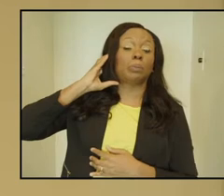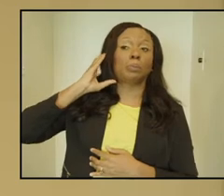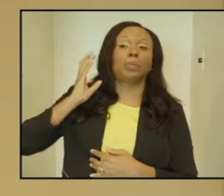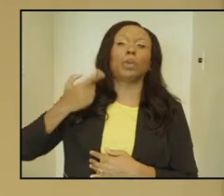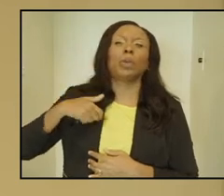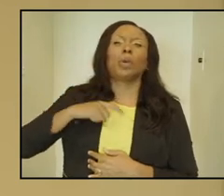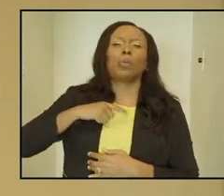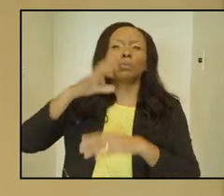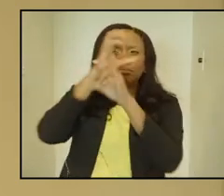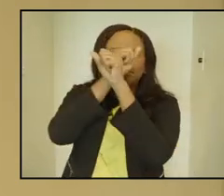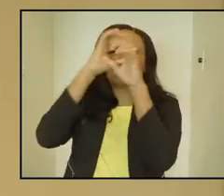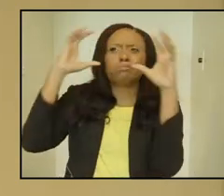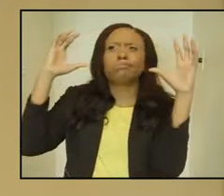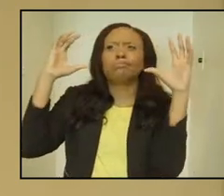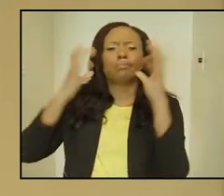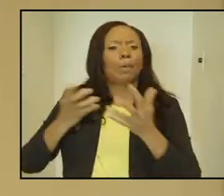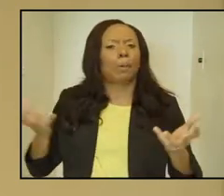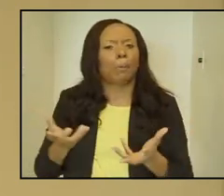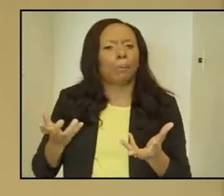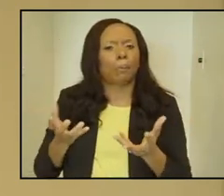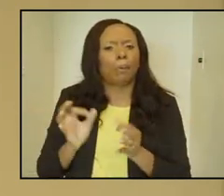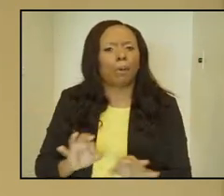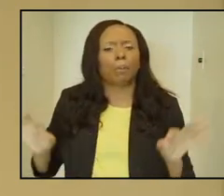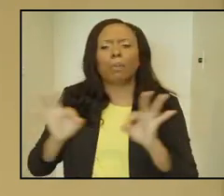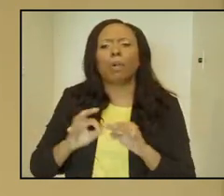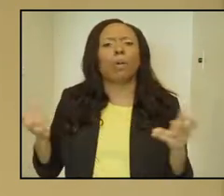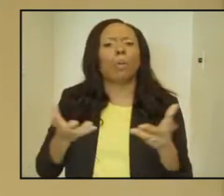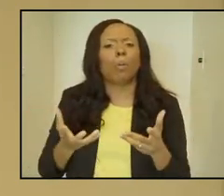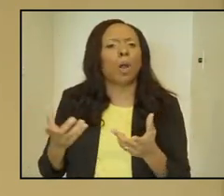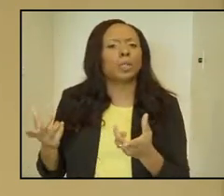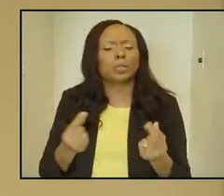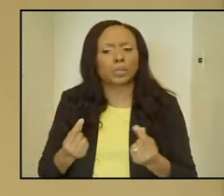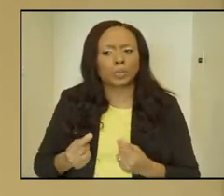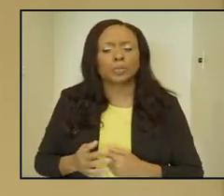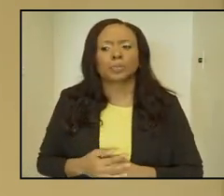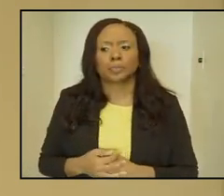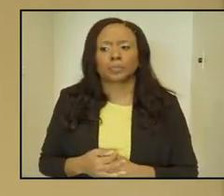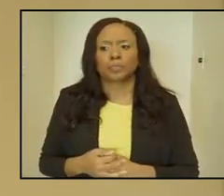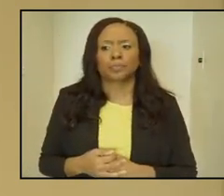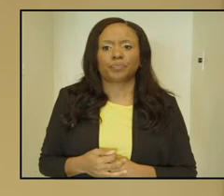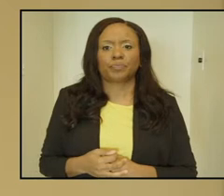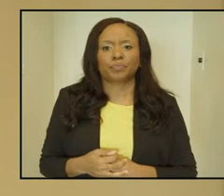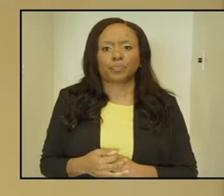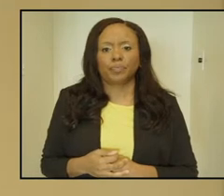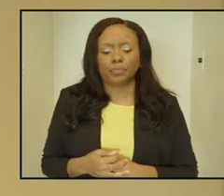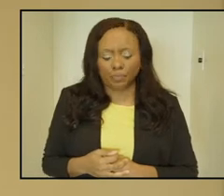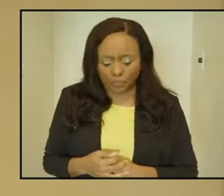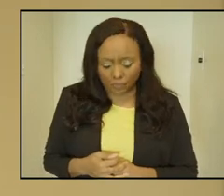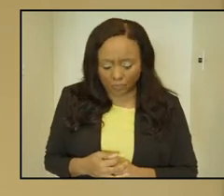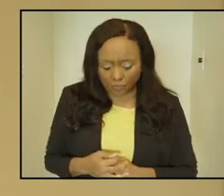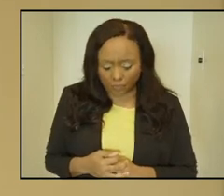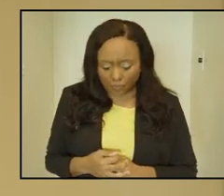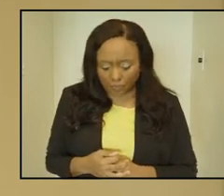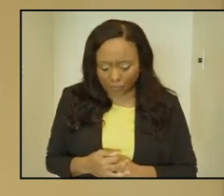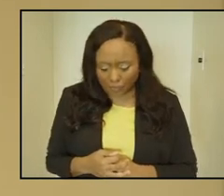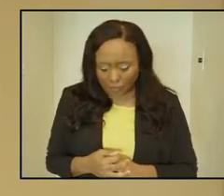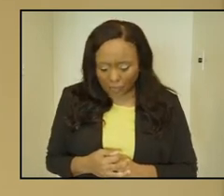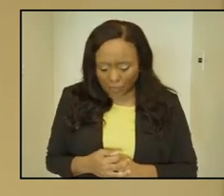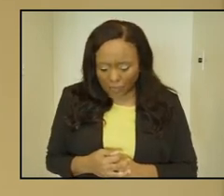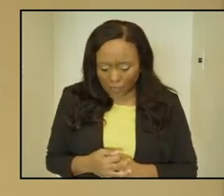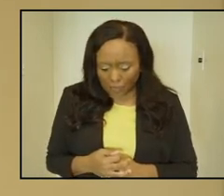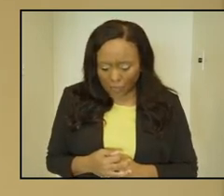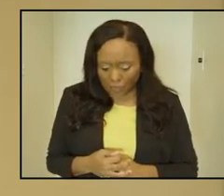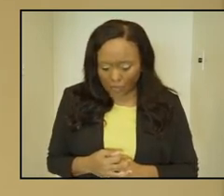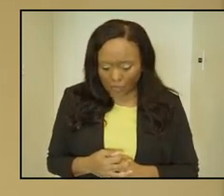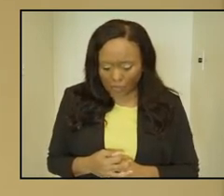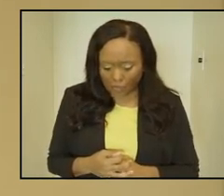possible and what is necessary, not only for us to have a competitive edge as a jurisdiction, but to ensure that our people, the